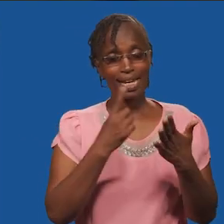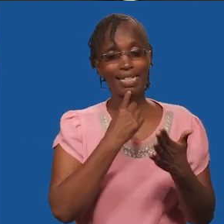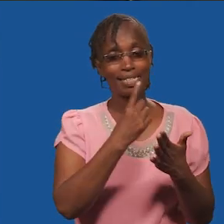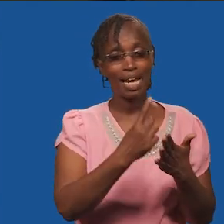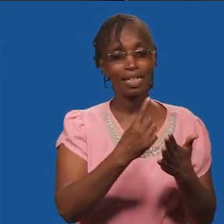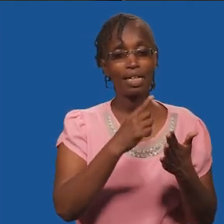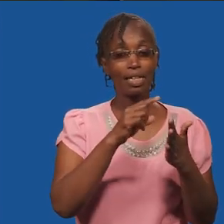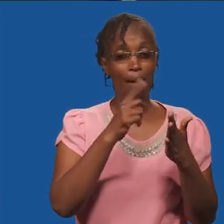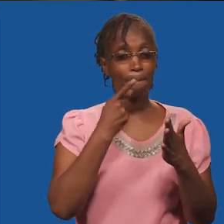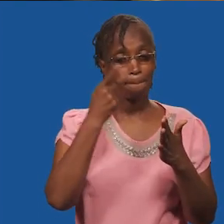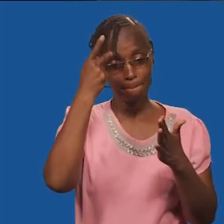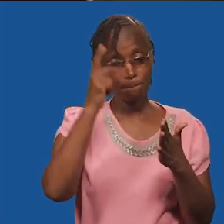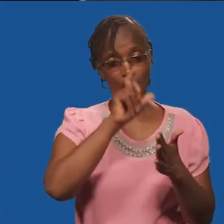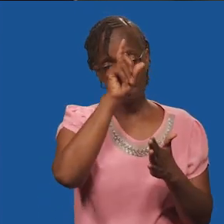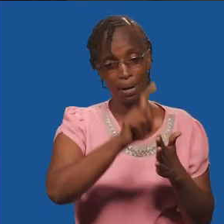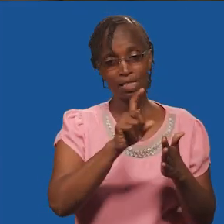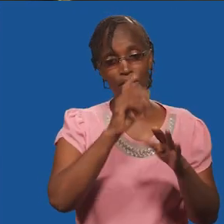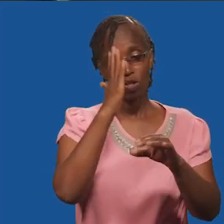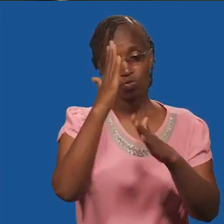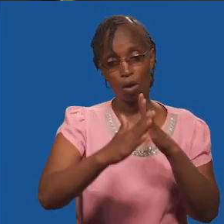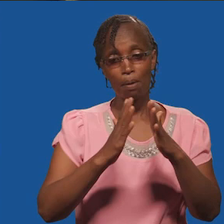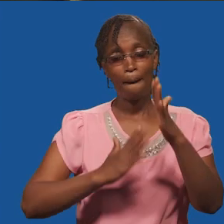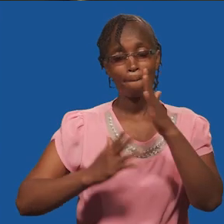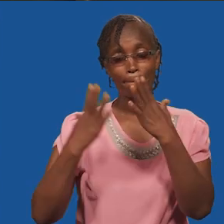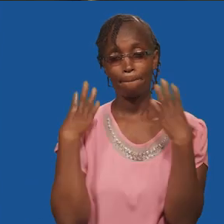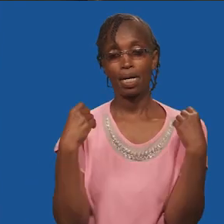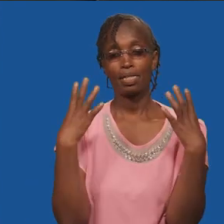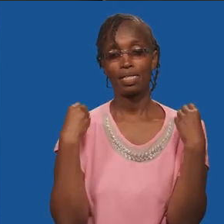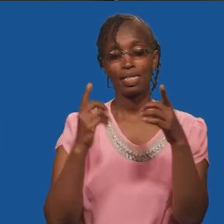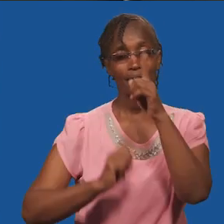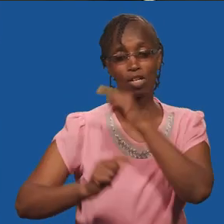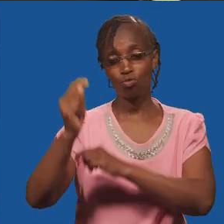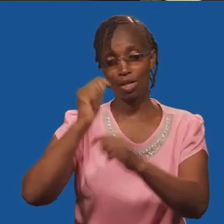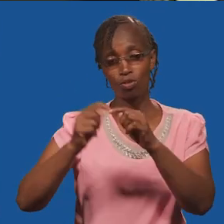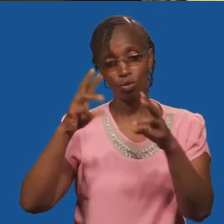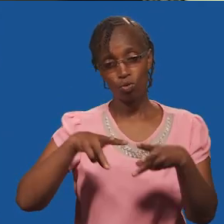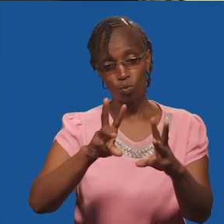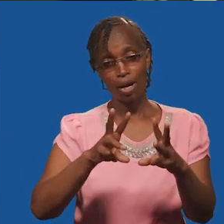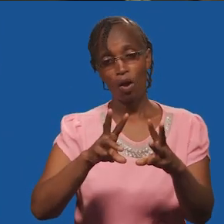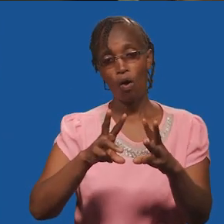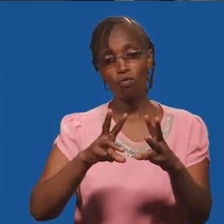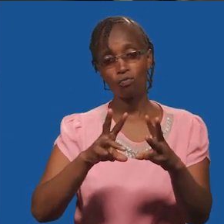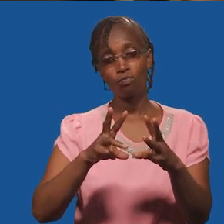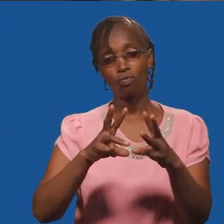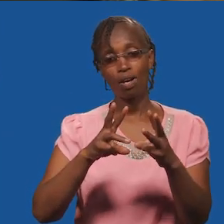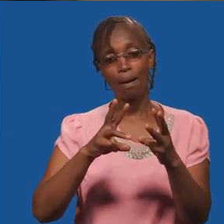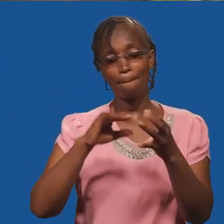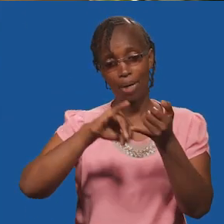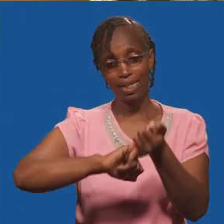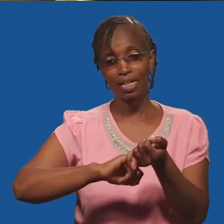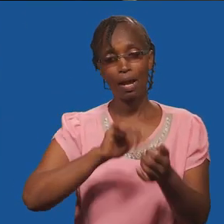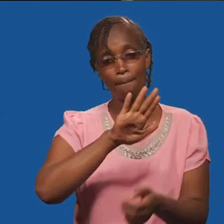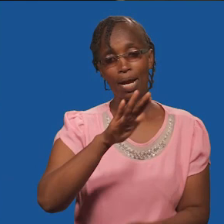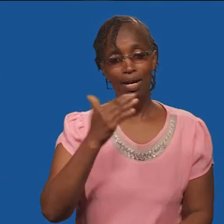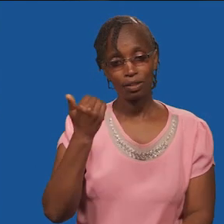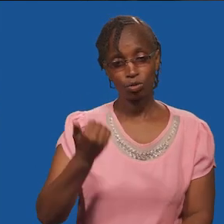mila na desturi za kuwaoza wasichana wao mapema. Wito umetolewa kwa vitengo vya serikali kuu na zile za kaunti na mashirika